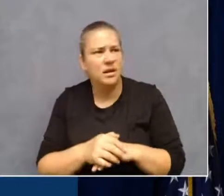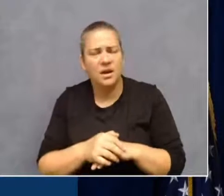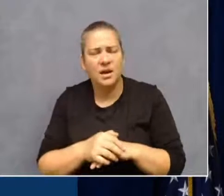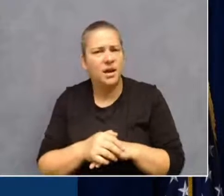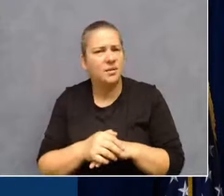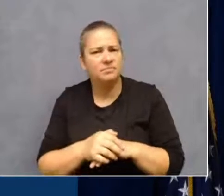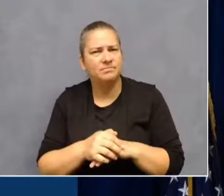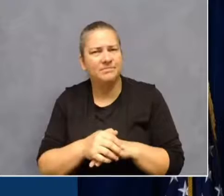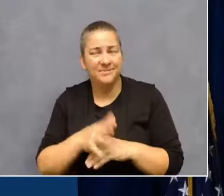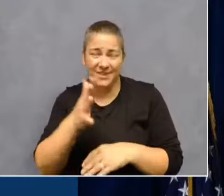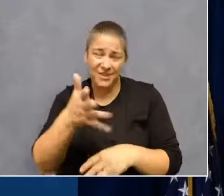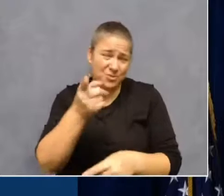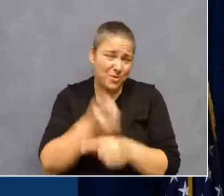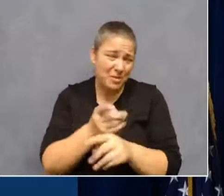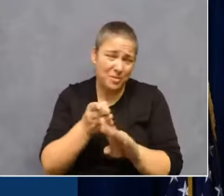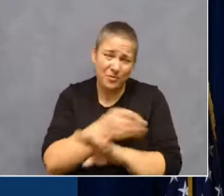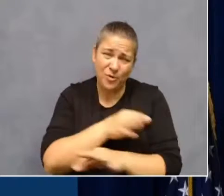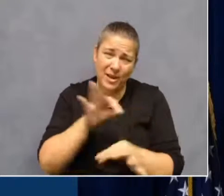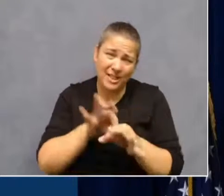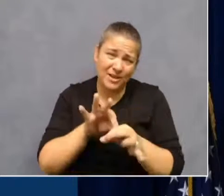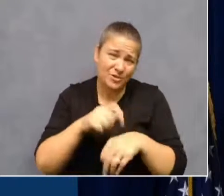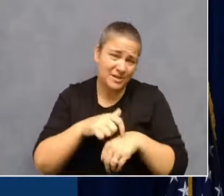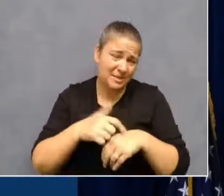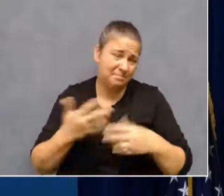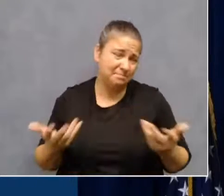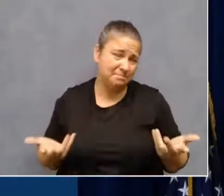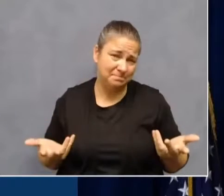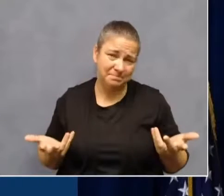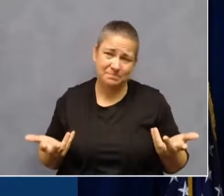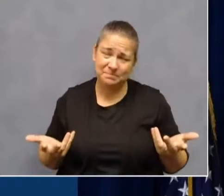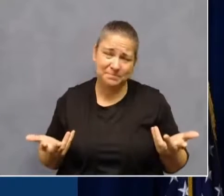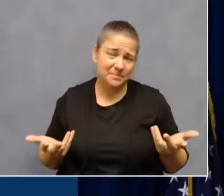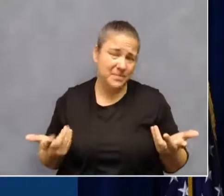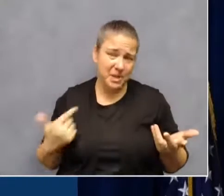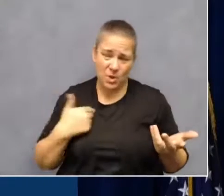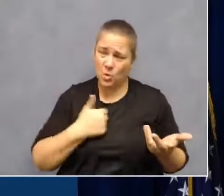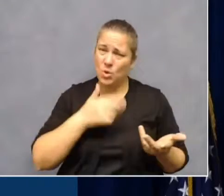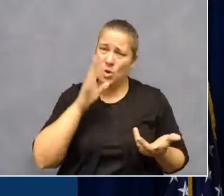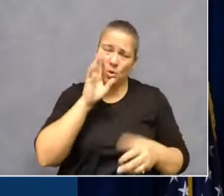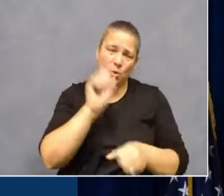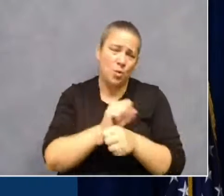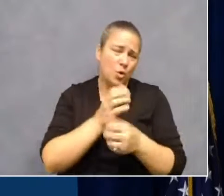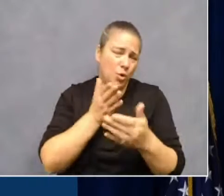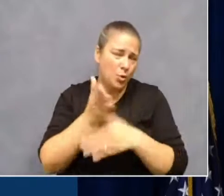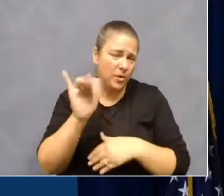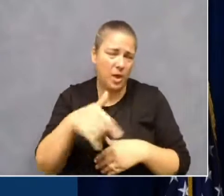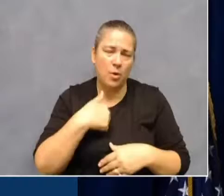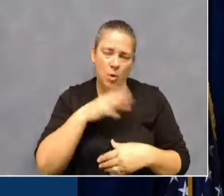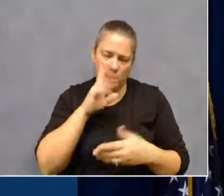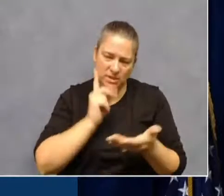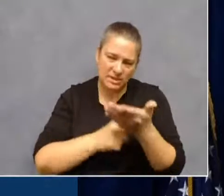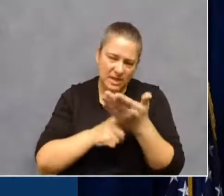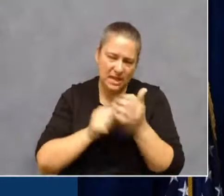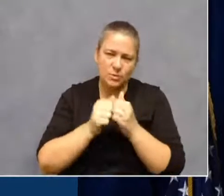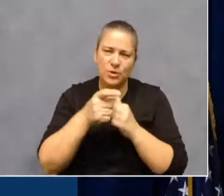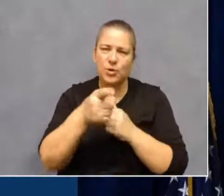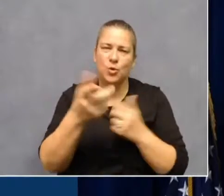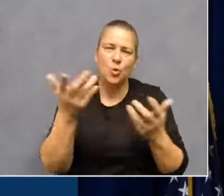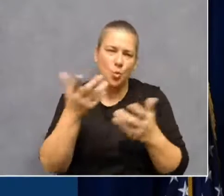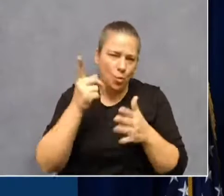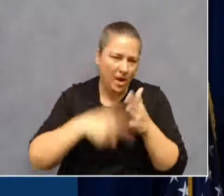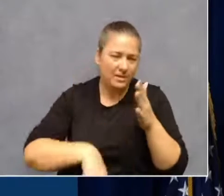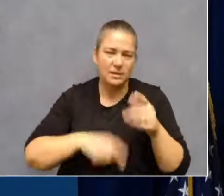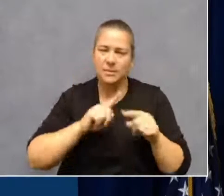an election that we'll work through. We'll talk to you about what it is, but I've been